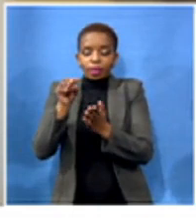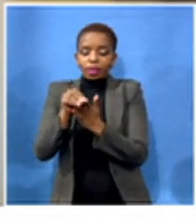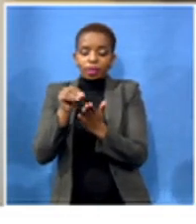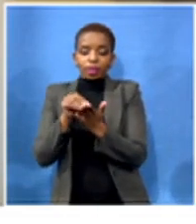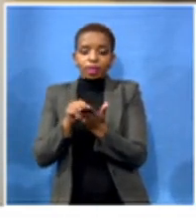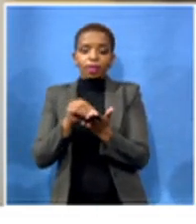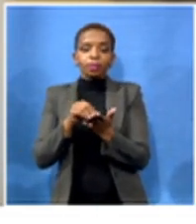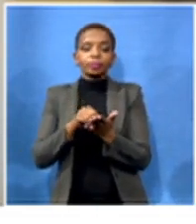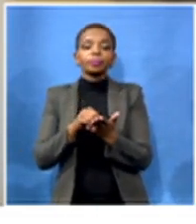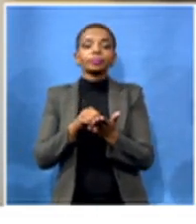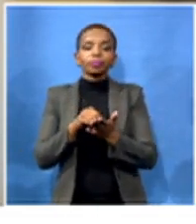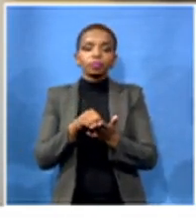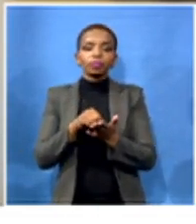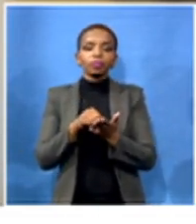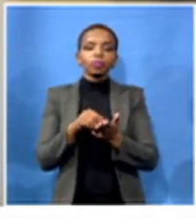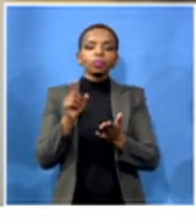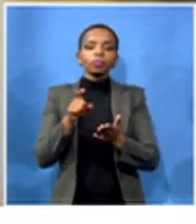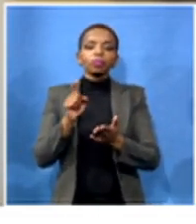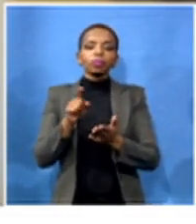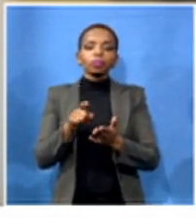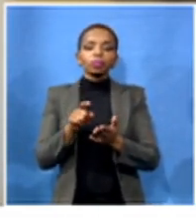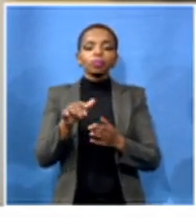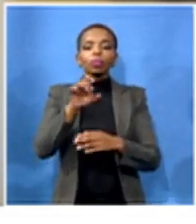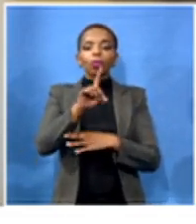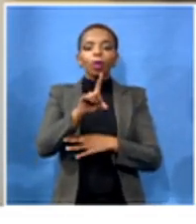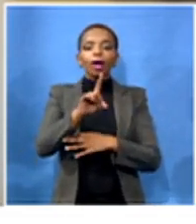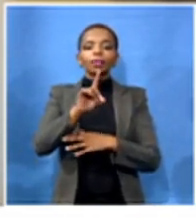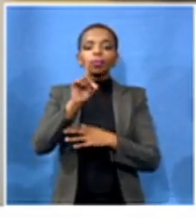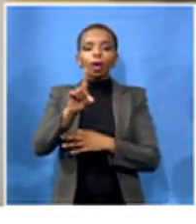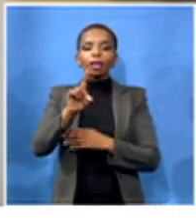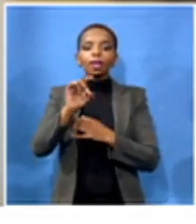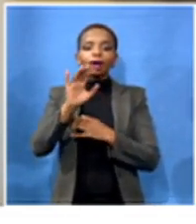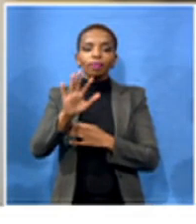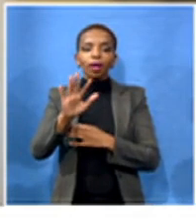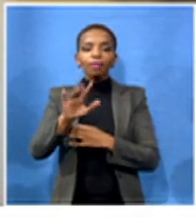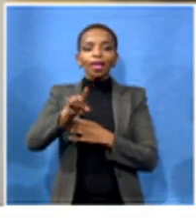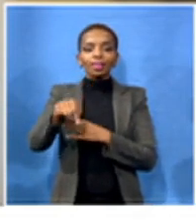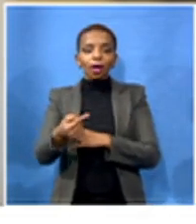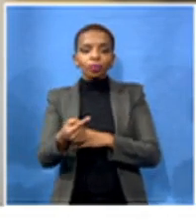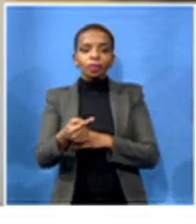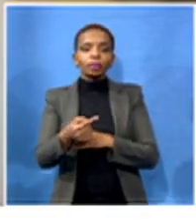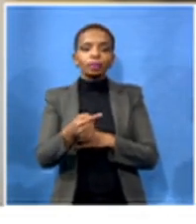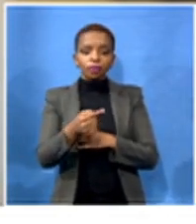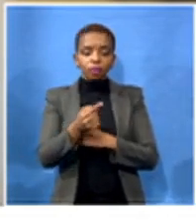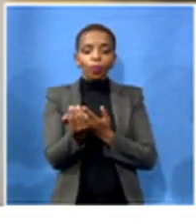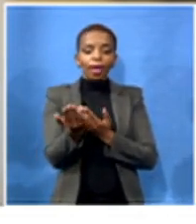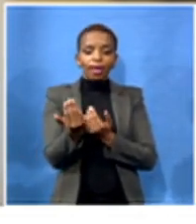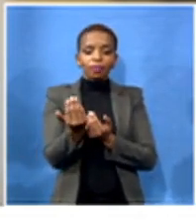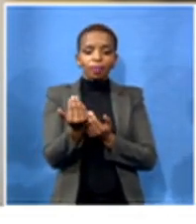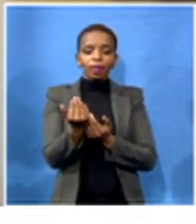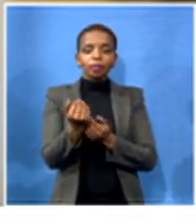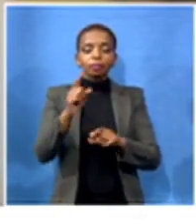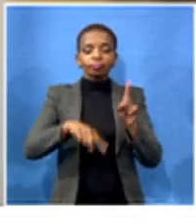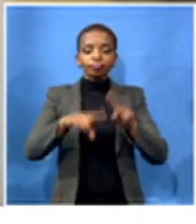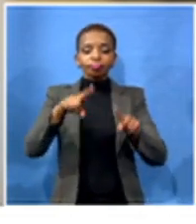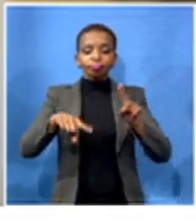that we released around 2 weeks ago, around 150,000. We do expect variations per scheme, and also